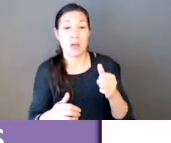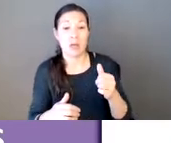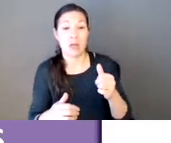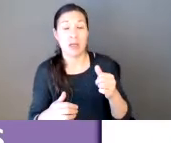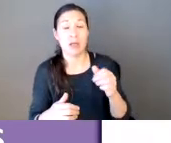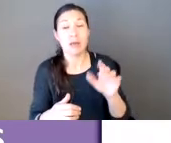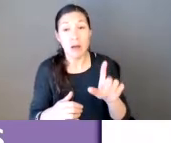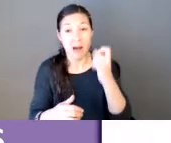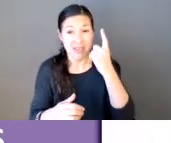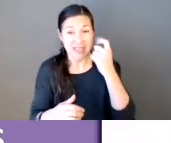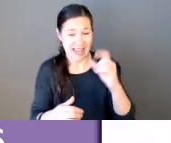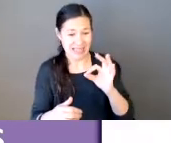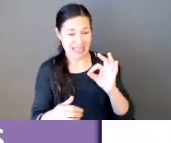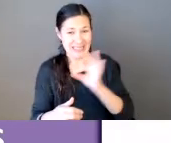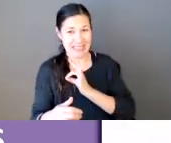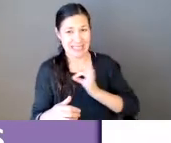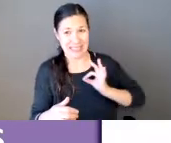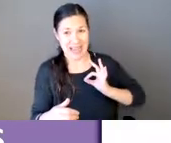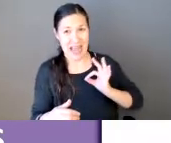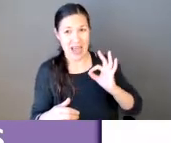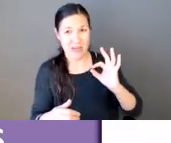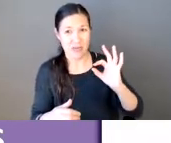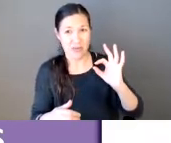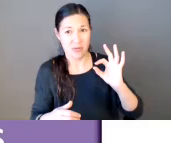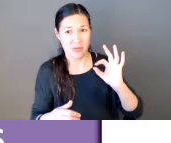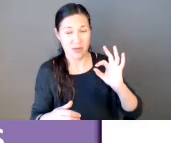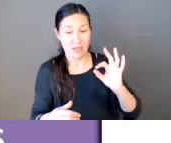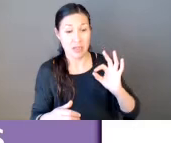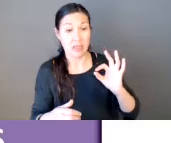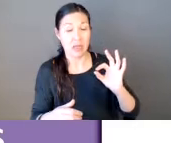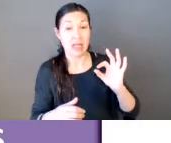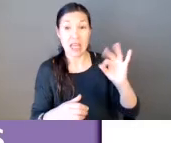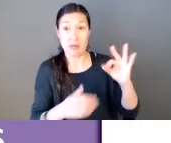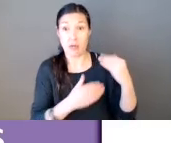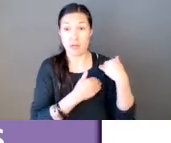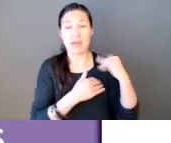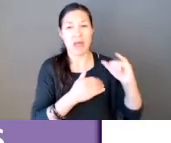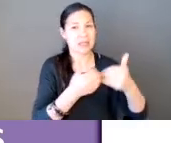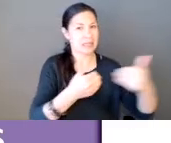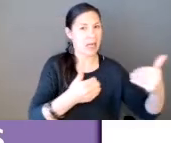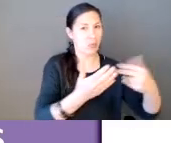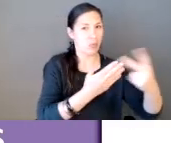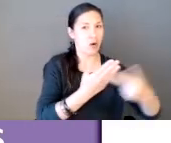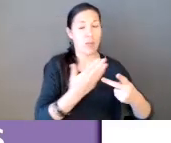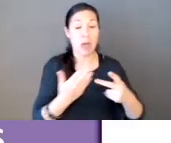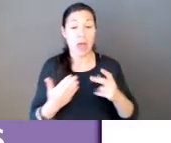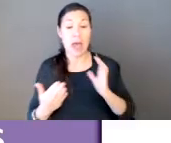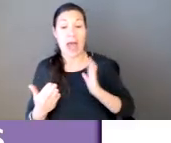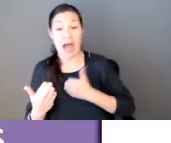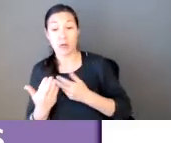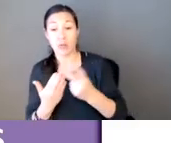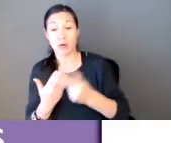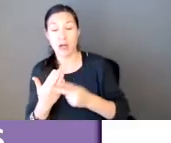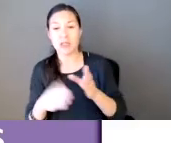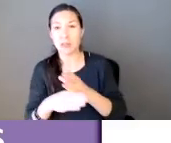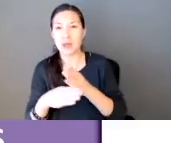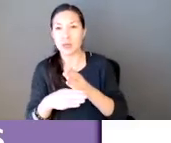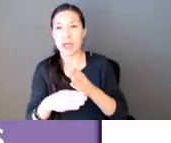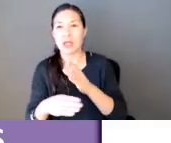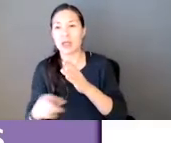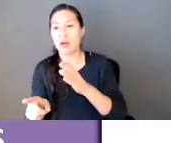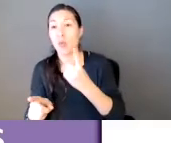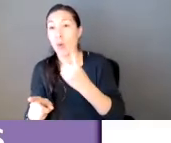facility, abuse between residents is our program. And hospitals and nursing homes, which I'll clarify in a moment. The